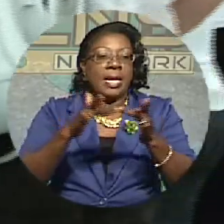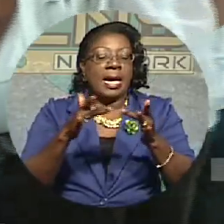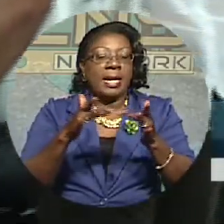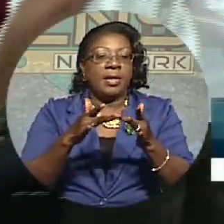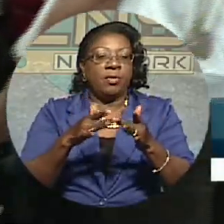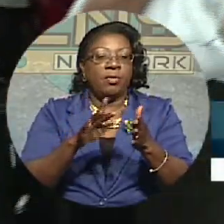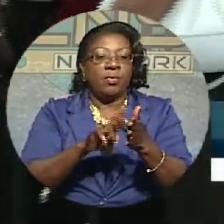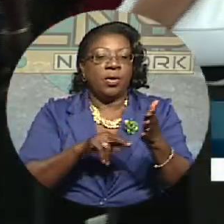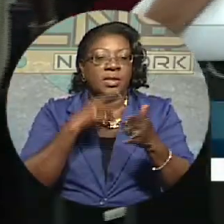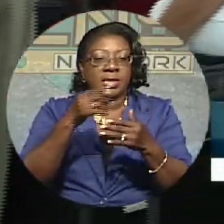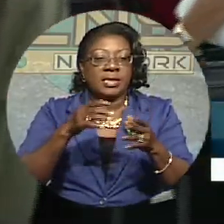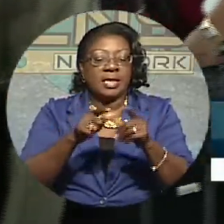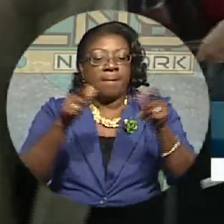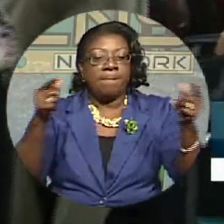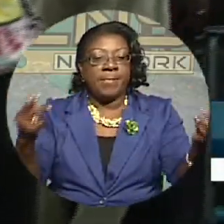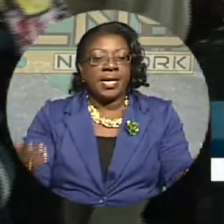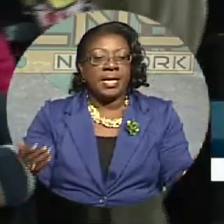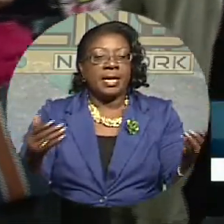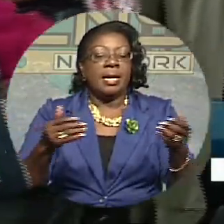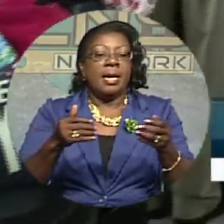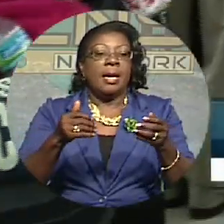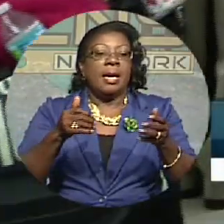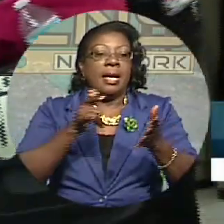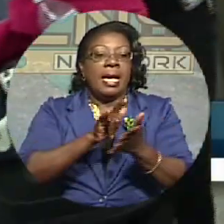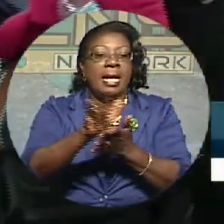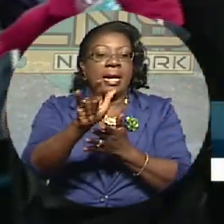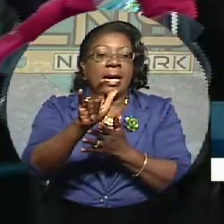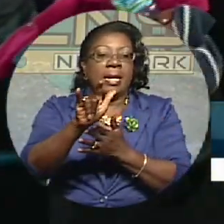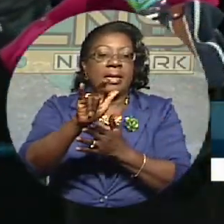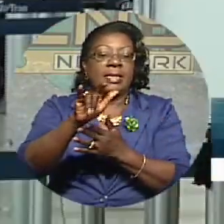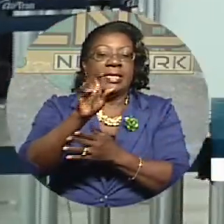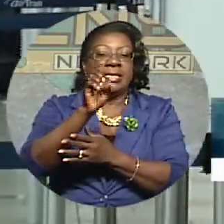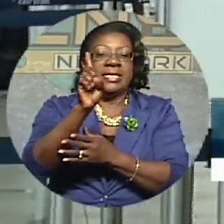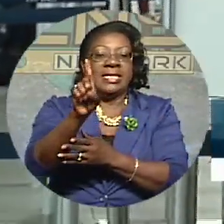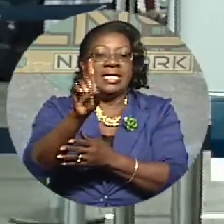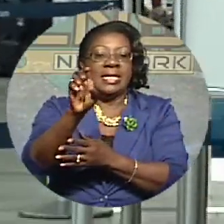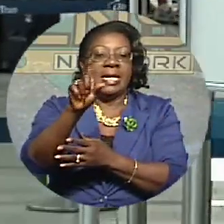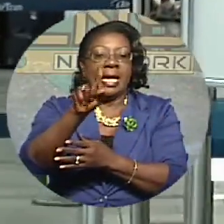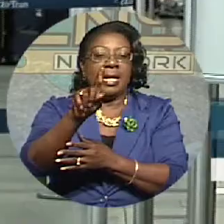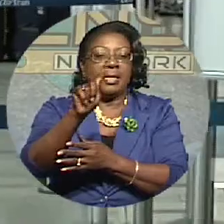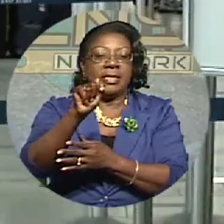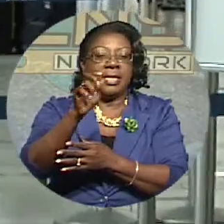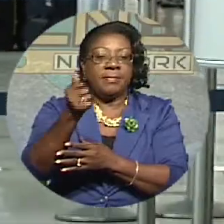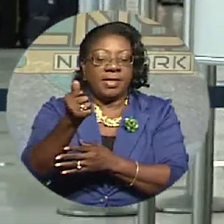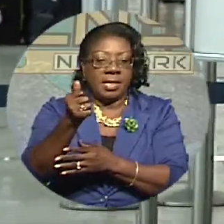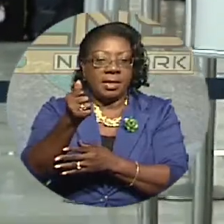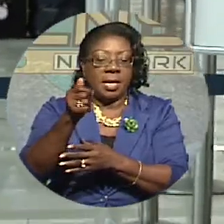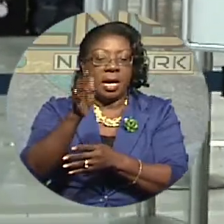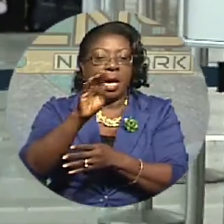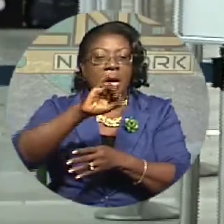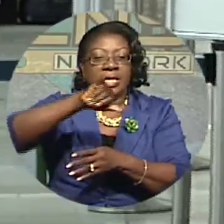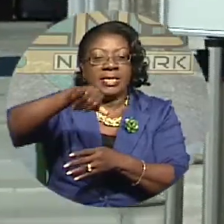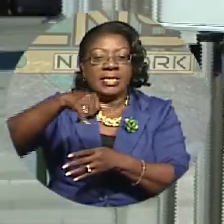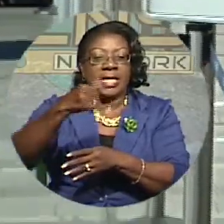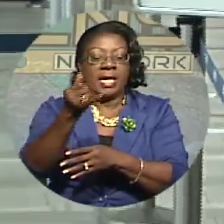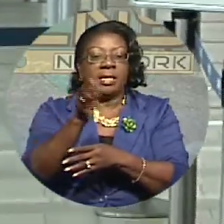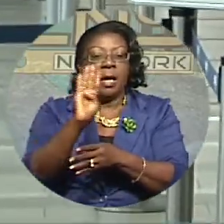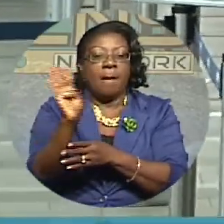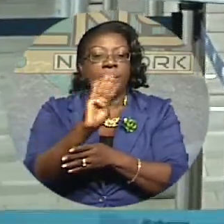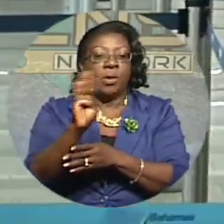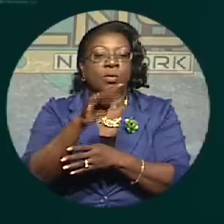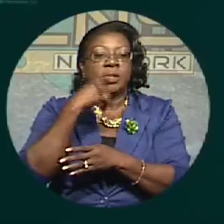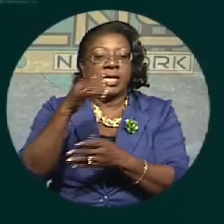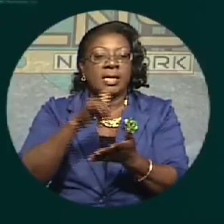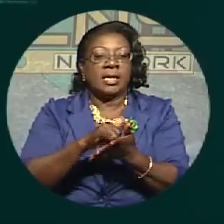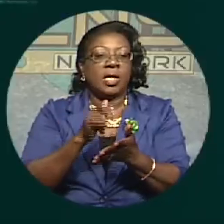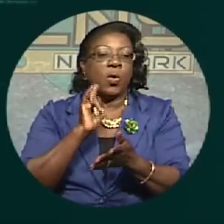that major commercial airlines like Delta, American, and JetBlue are threatening to pull their services out of the country in the wake of